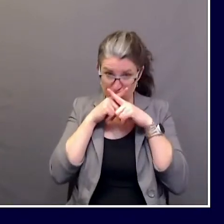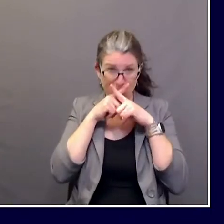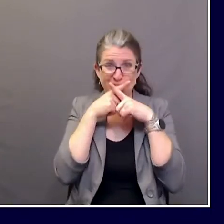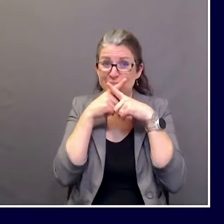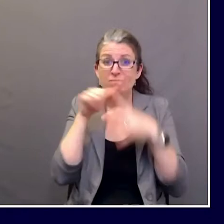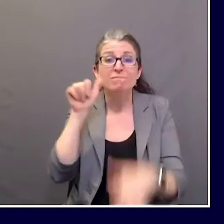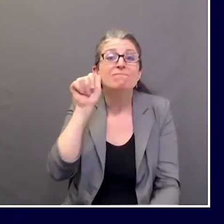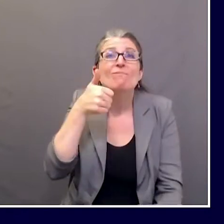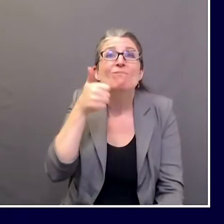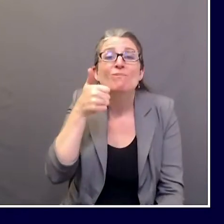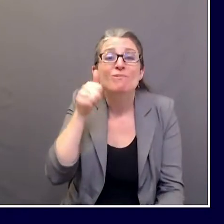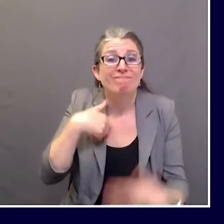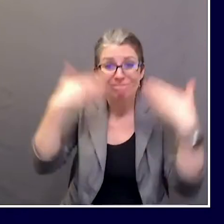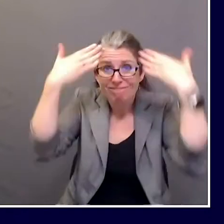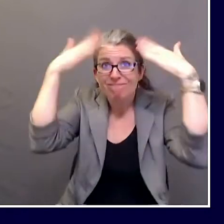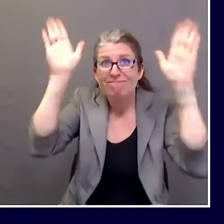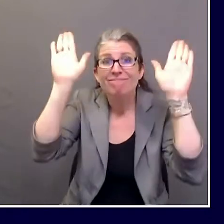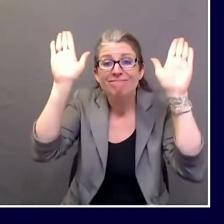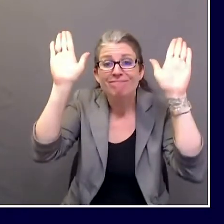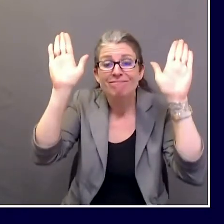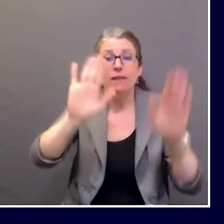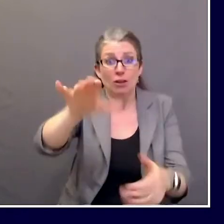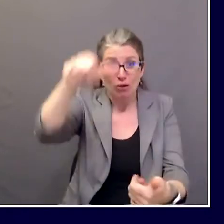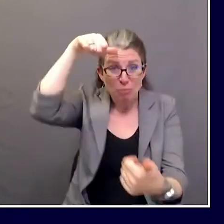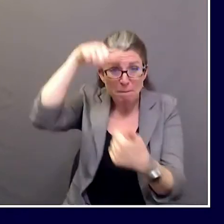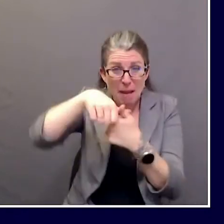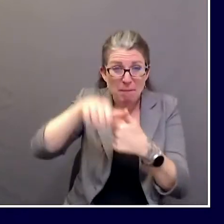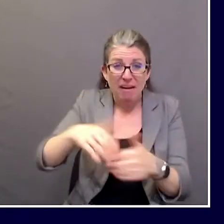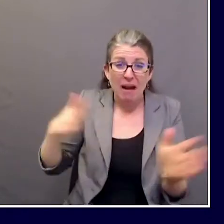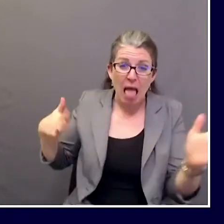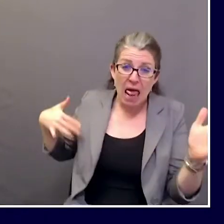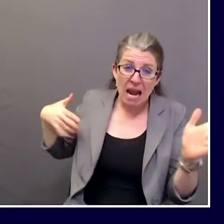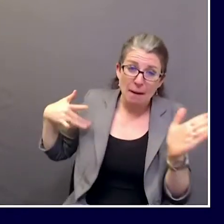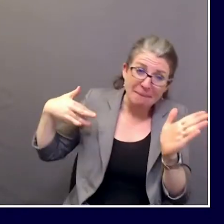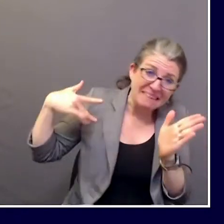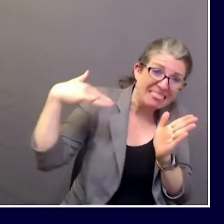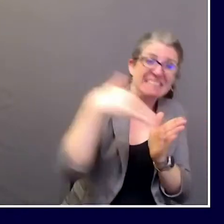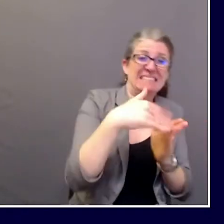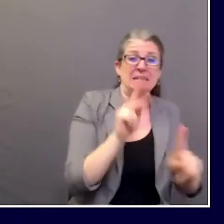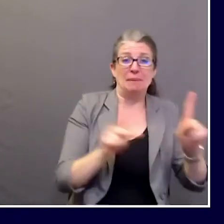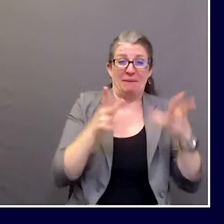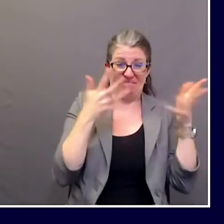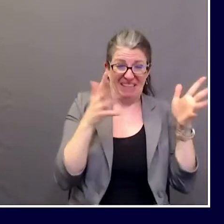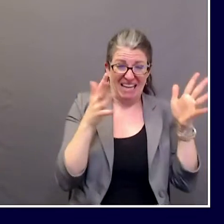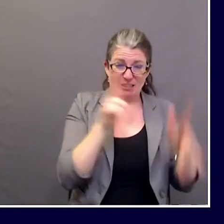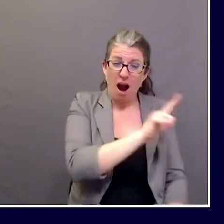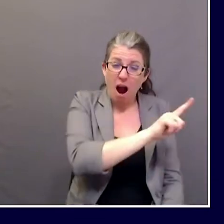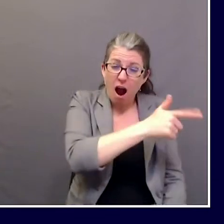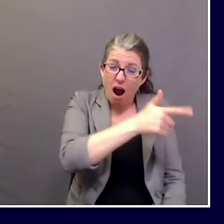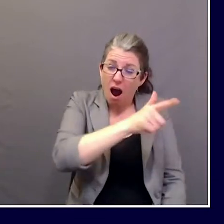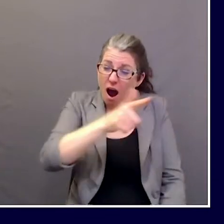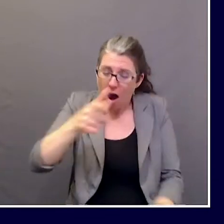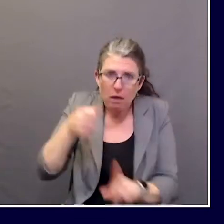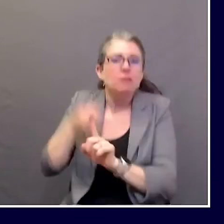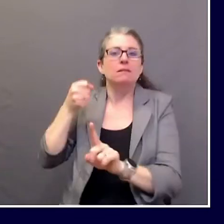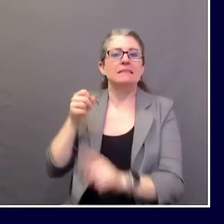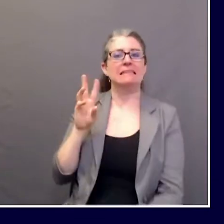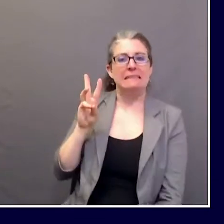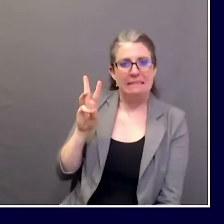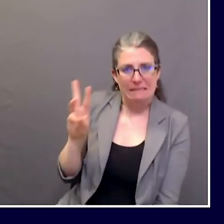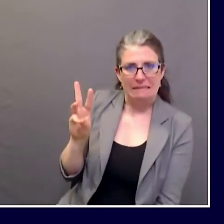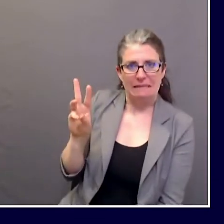we can delineate or tease out. And if you are having an experience like this, you'll know about it. But whether there